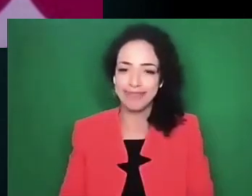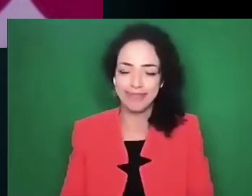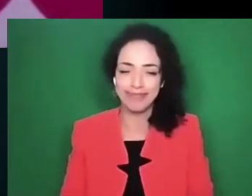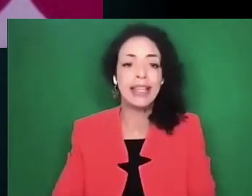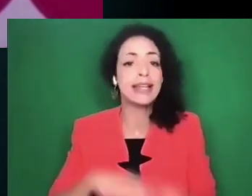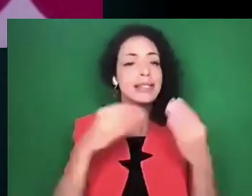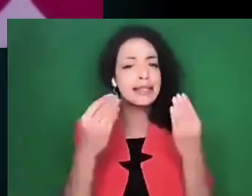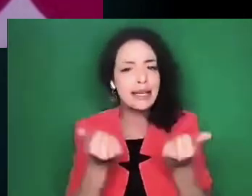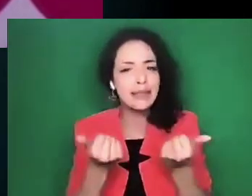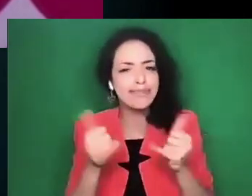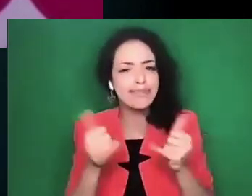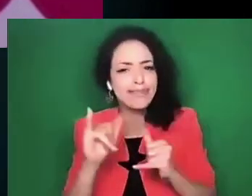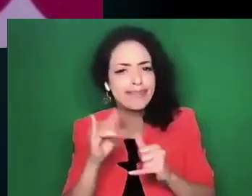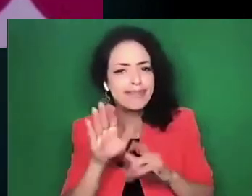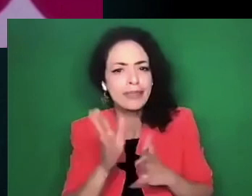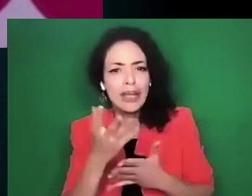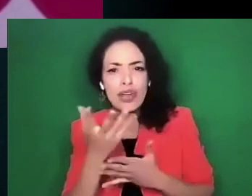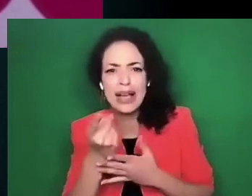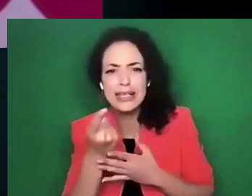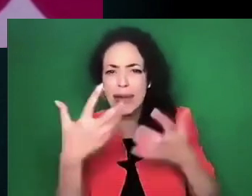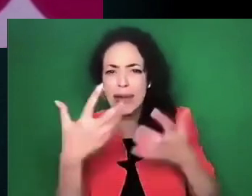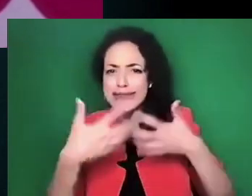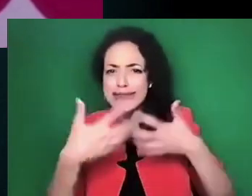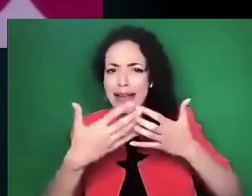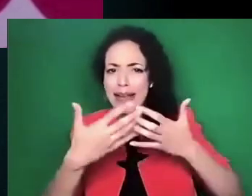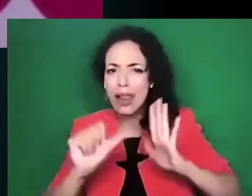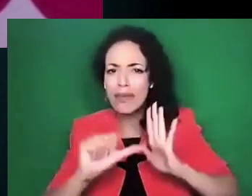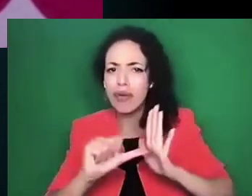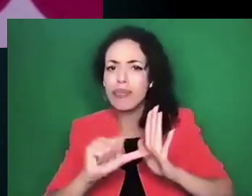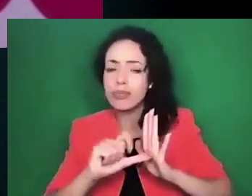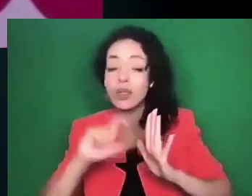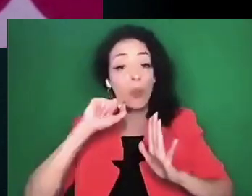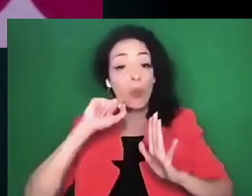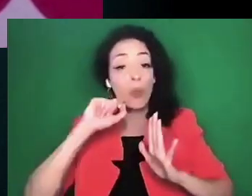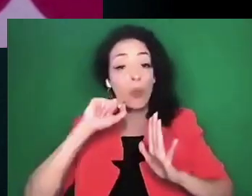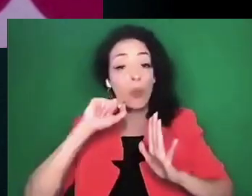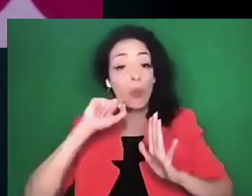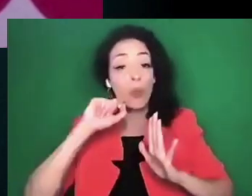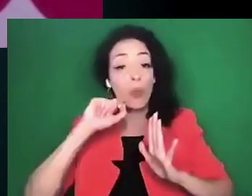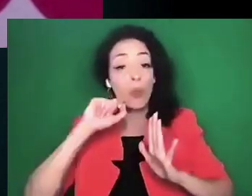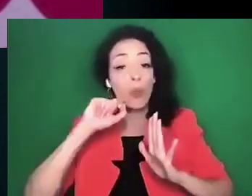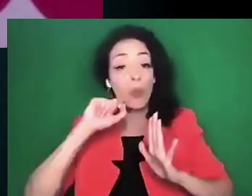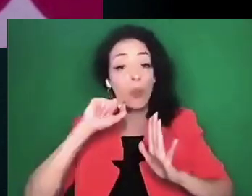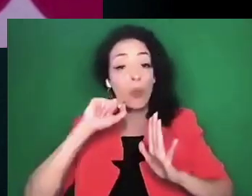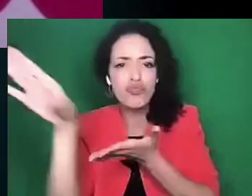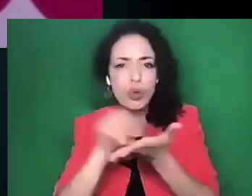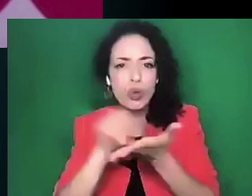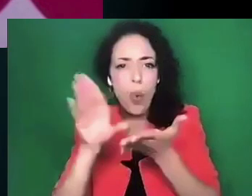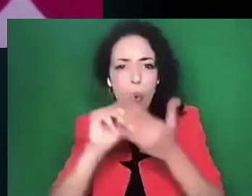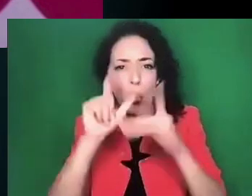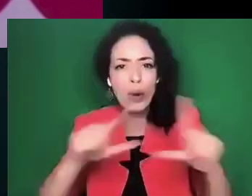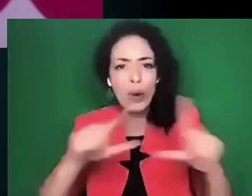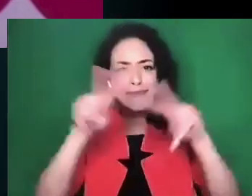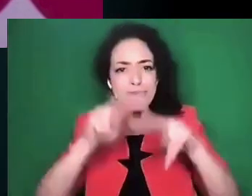of technical glitches. We will send out a recording of for everyone who has booked for